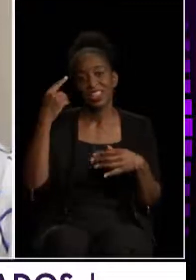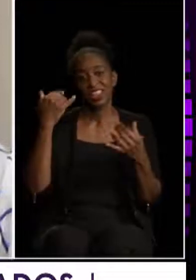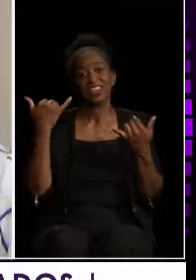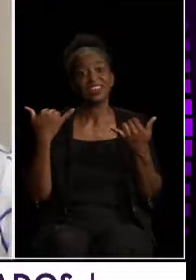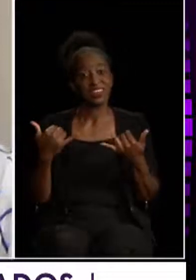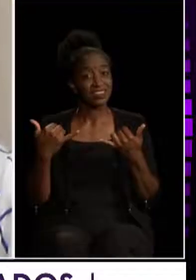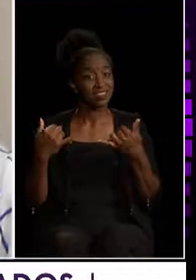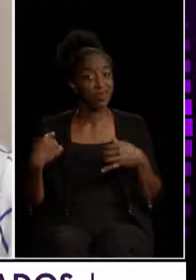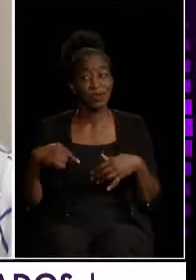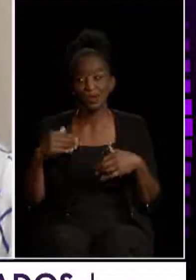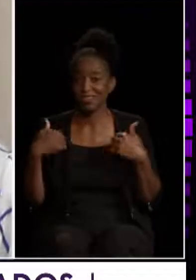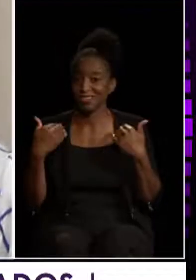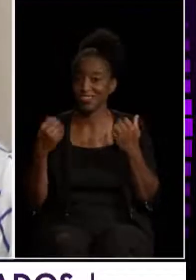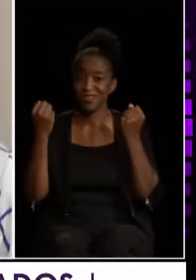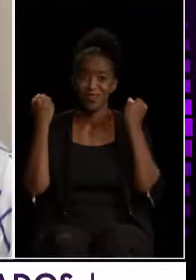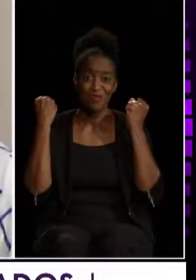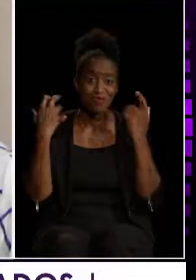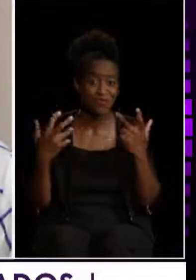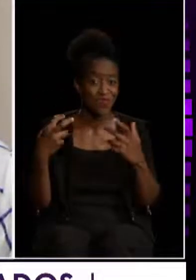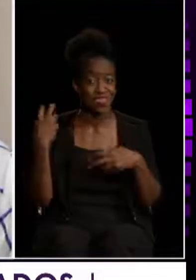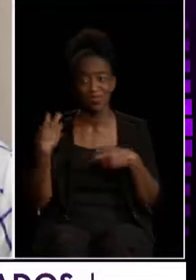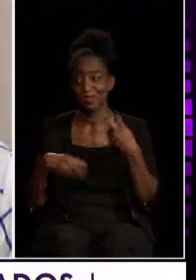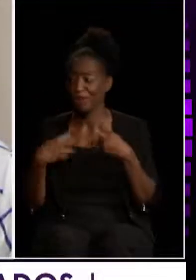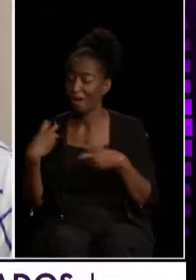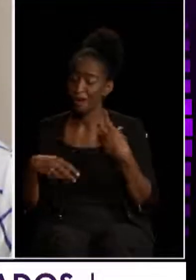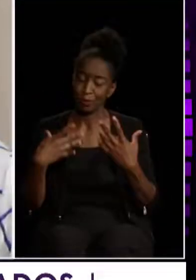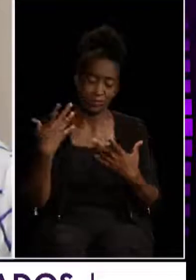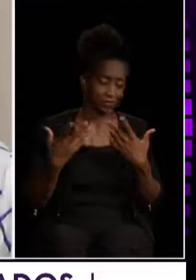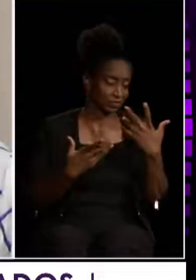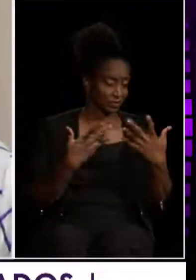age, especially dealing with a pandemic.